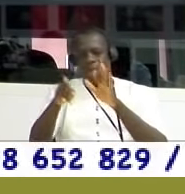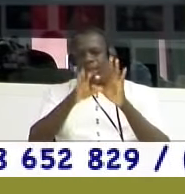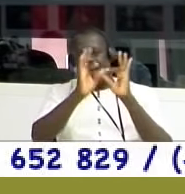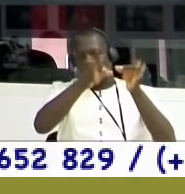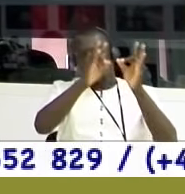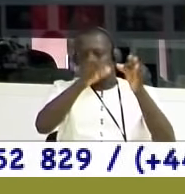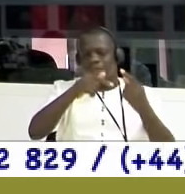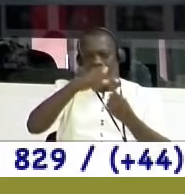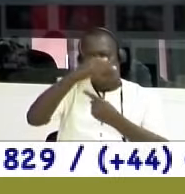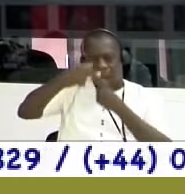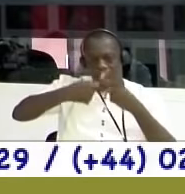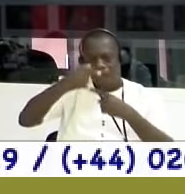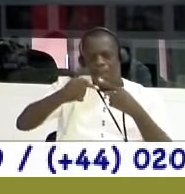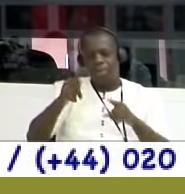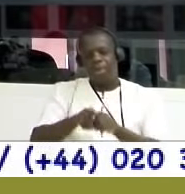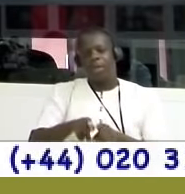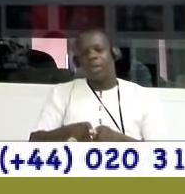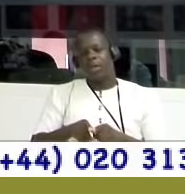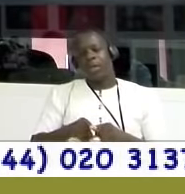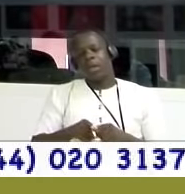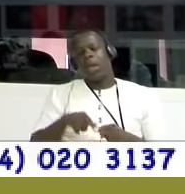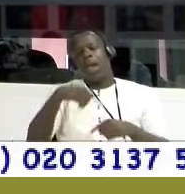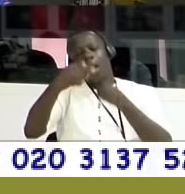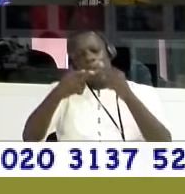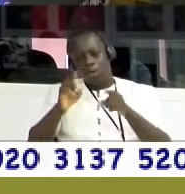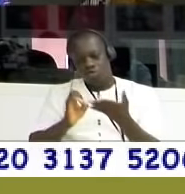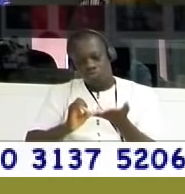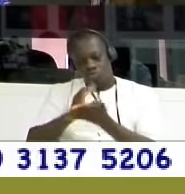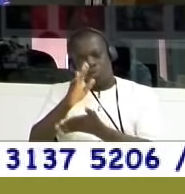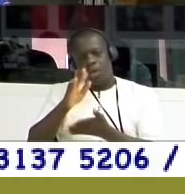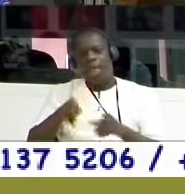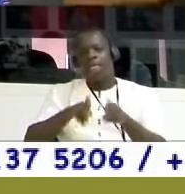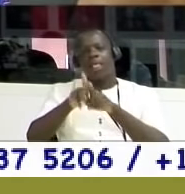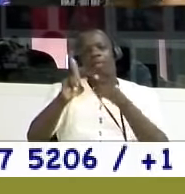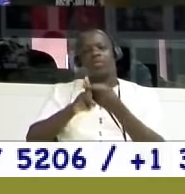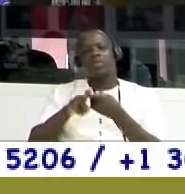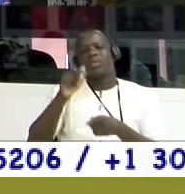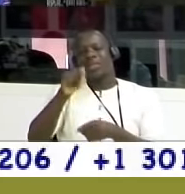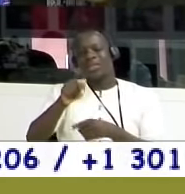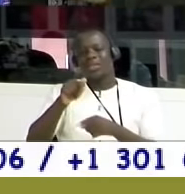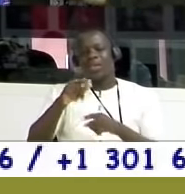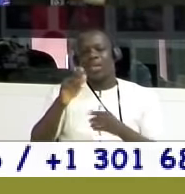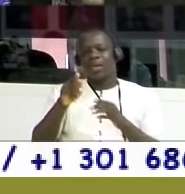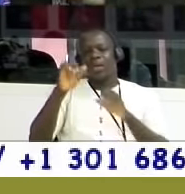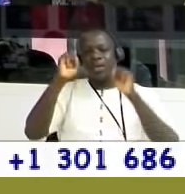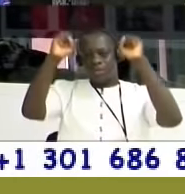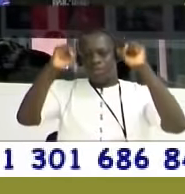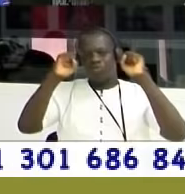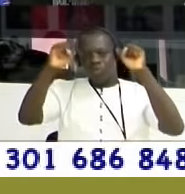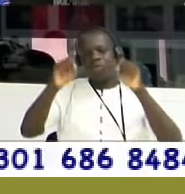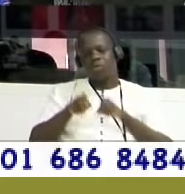about orders in relation to that particular demonstration? That's correct, Ma. Okay.